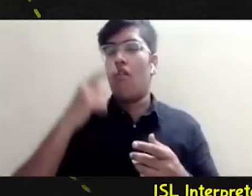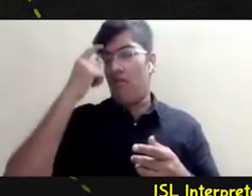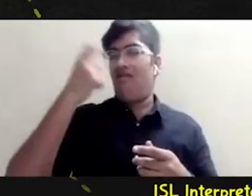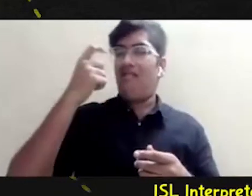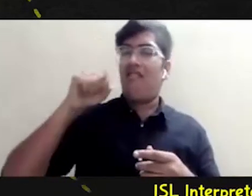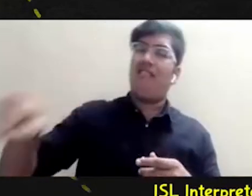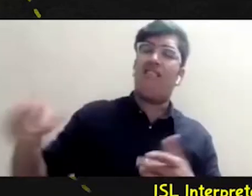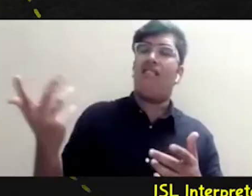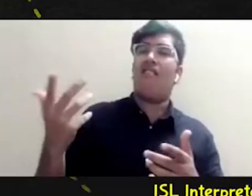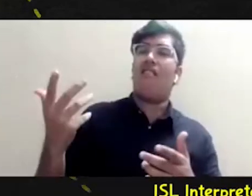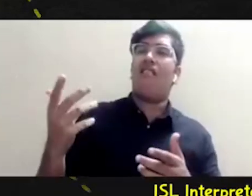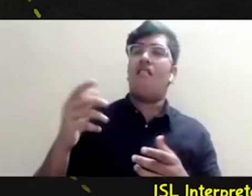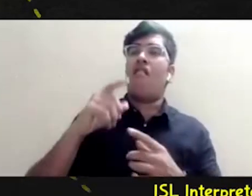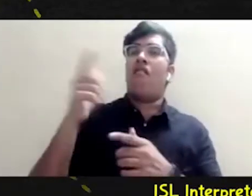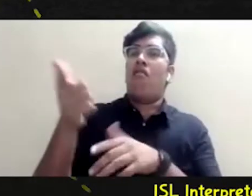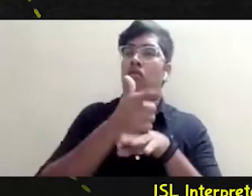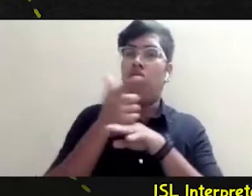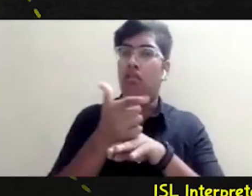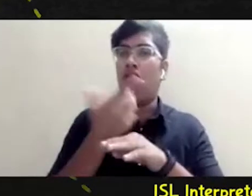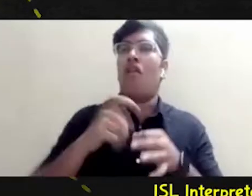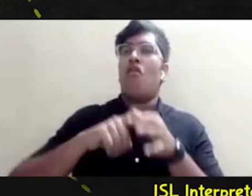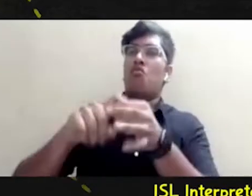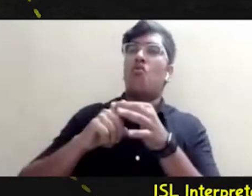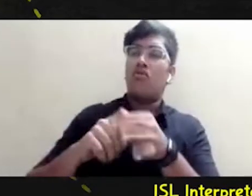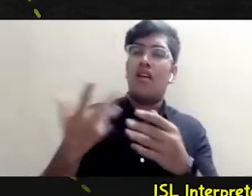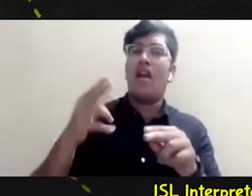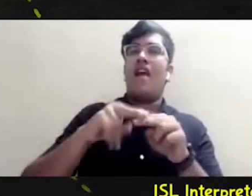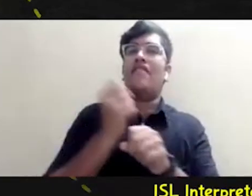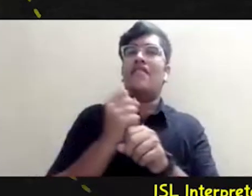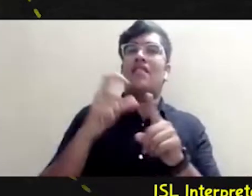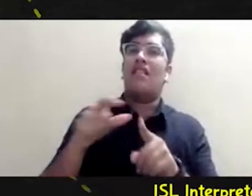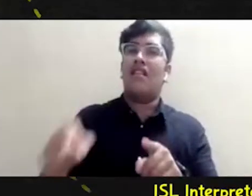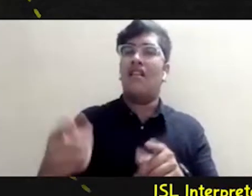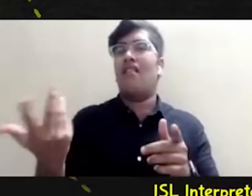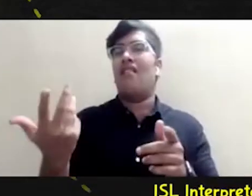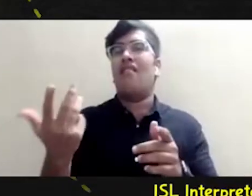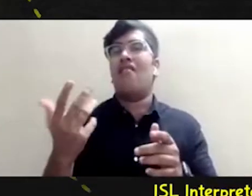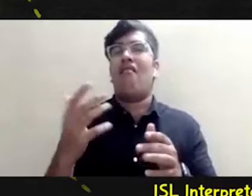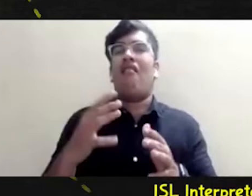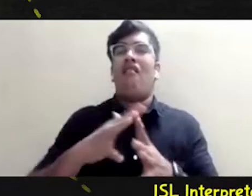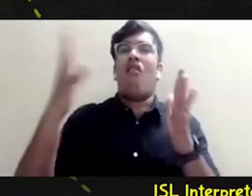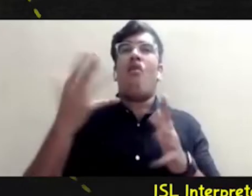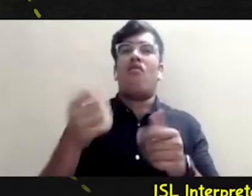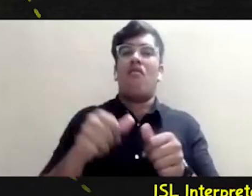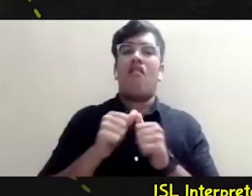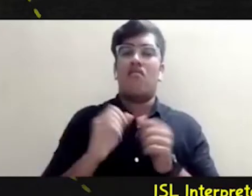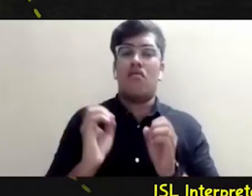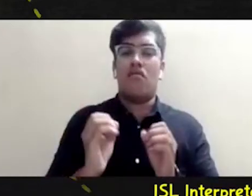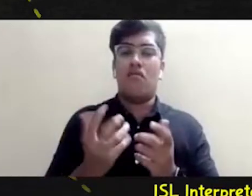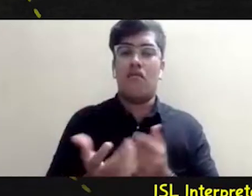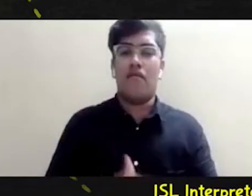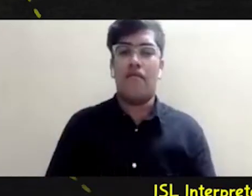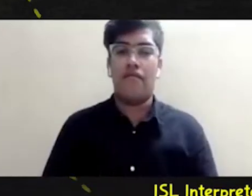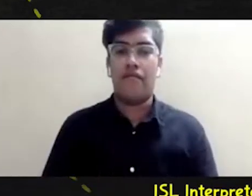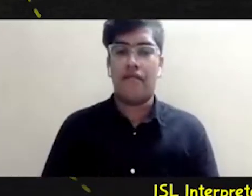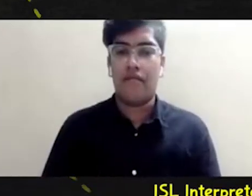way of survey and questionnaire and FGD, which can only do so much in my opinion. I think